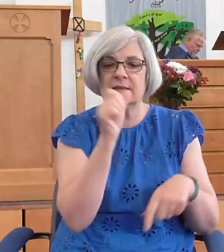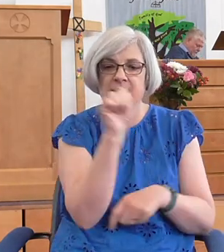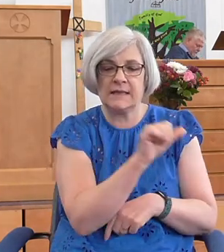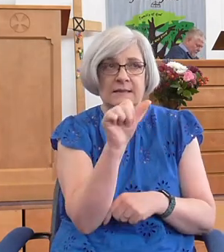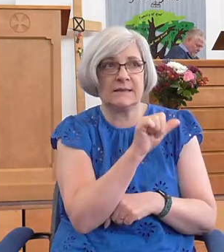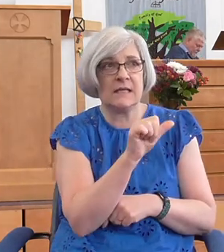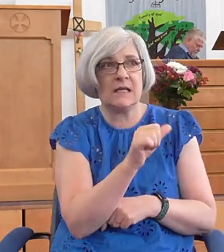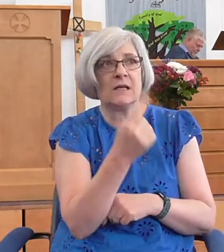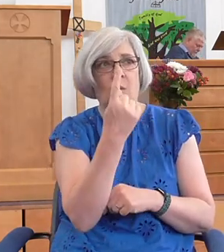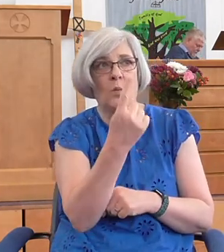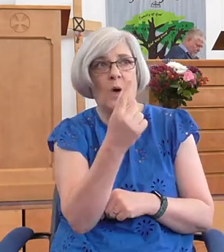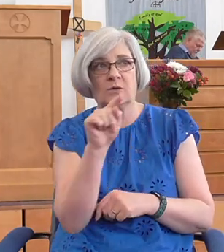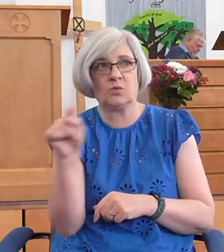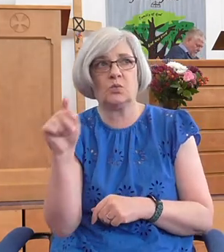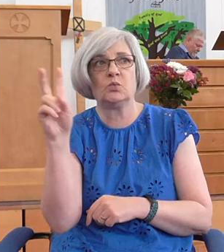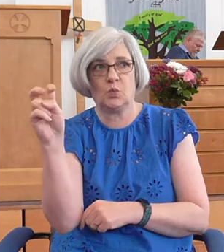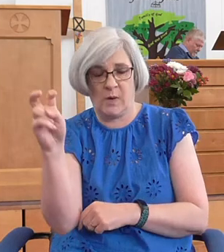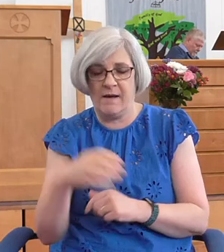verses